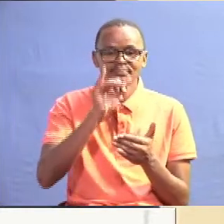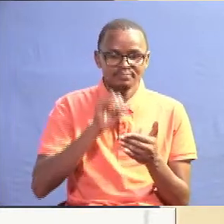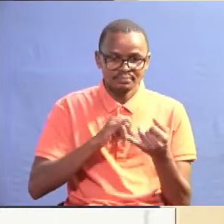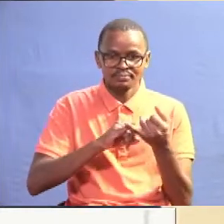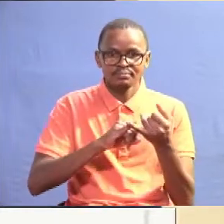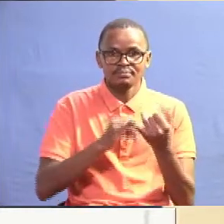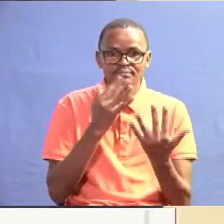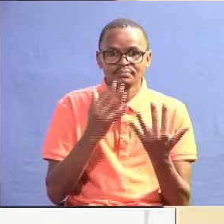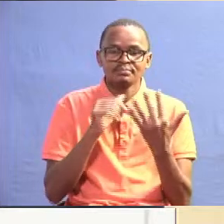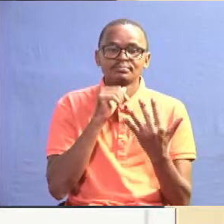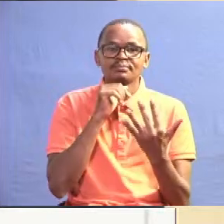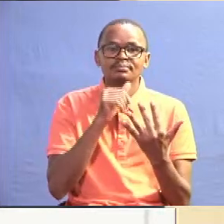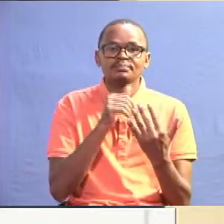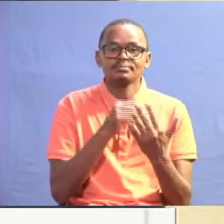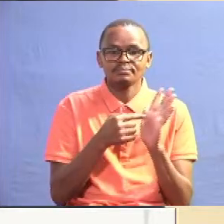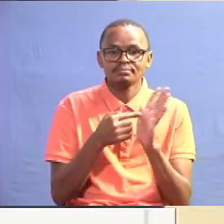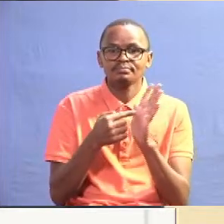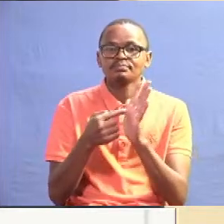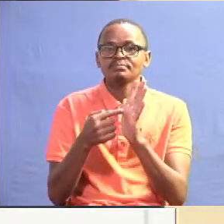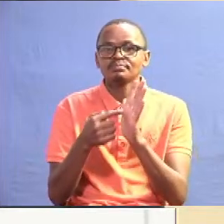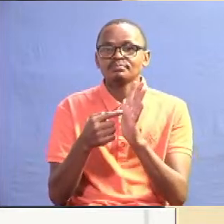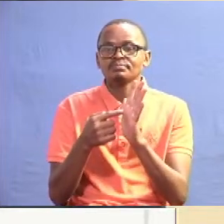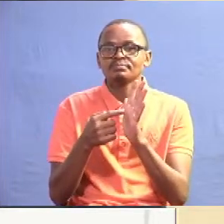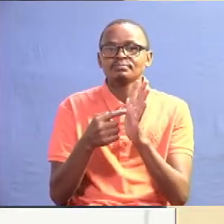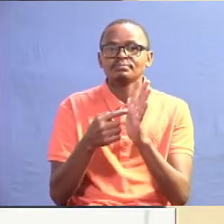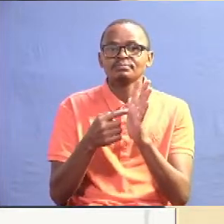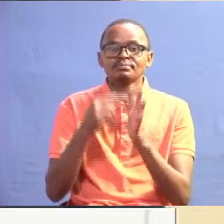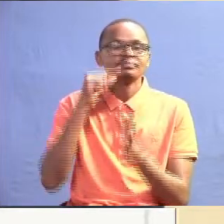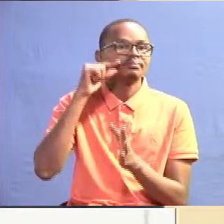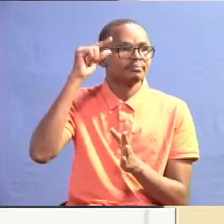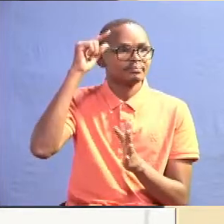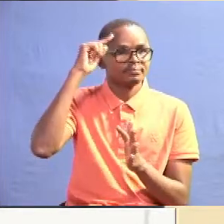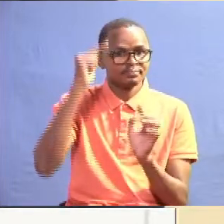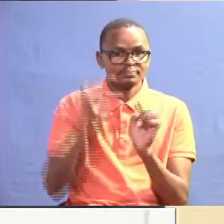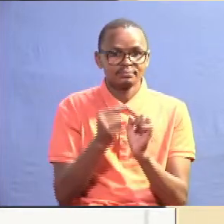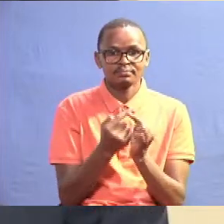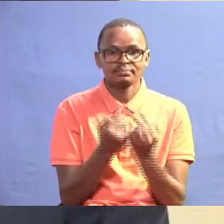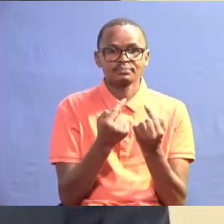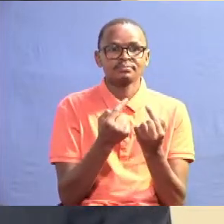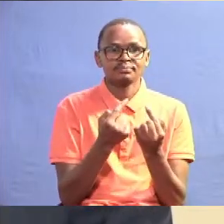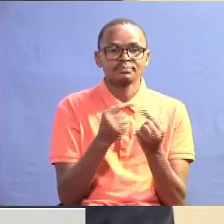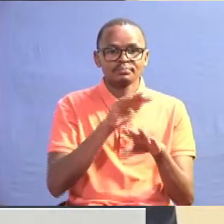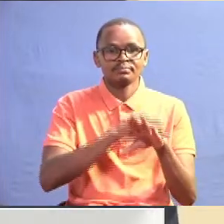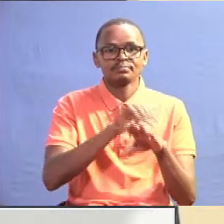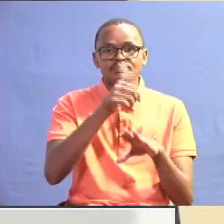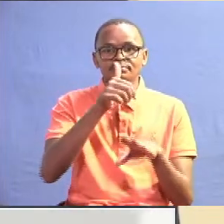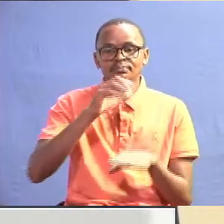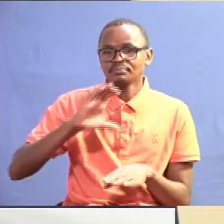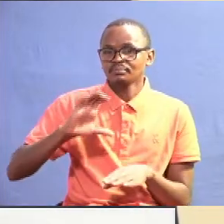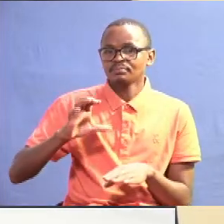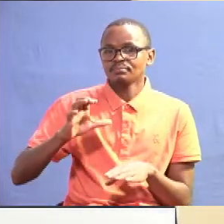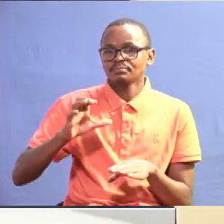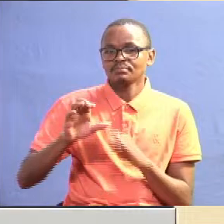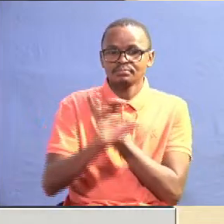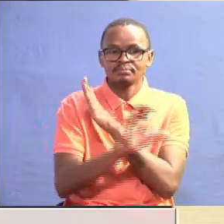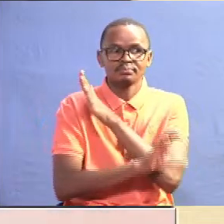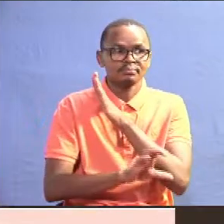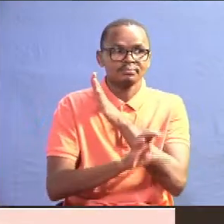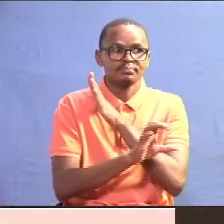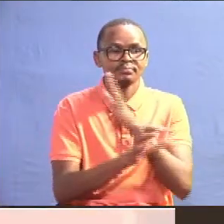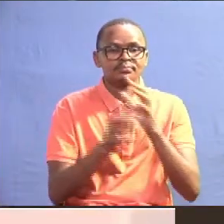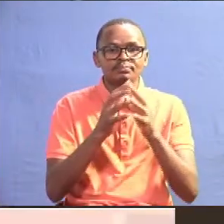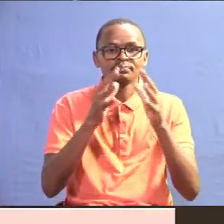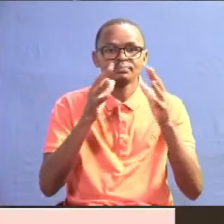may not be able to disclose. So gender violence is there. We cannot rule it out in Murang'a County and also the country at